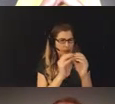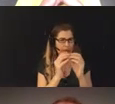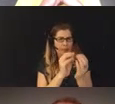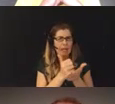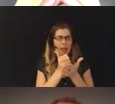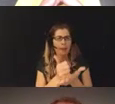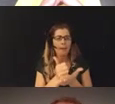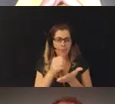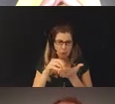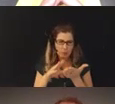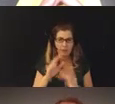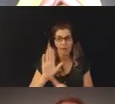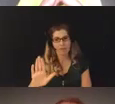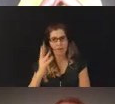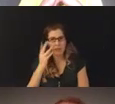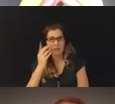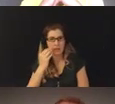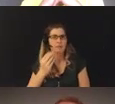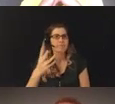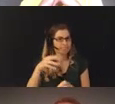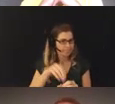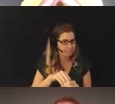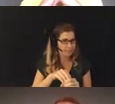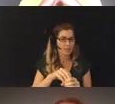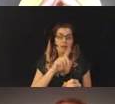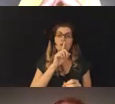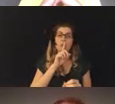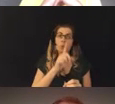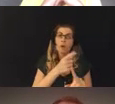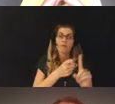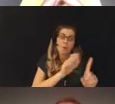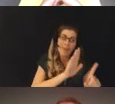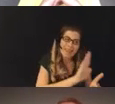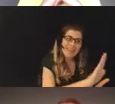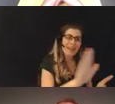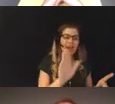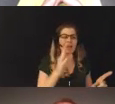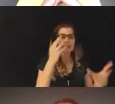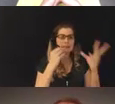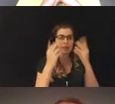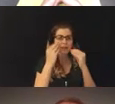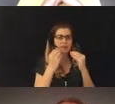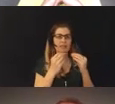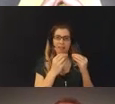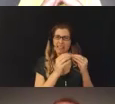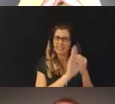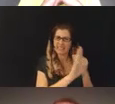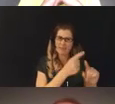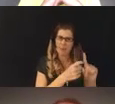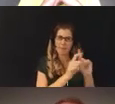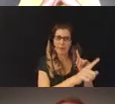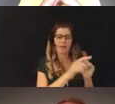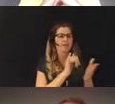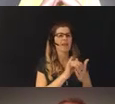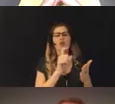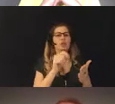lived experiences. And since learning is centered around our students' context and their lived experiences, it can't and shouldn't be something that is